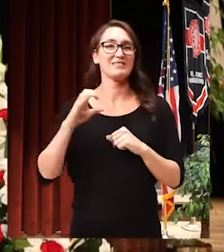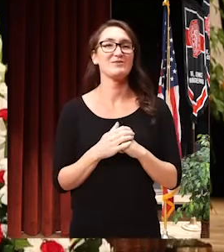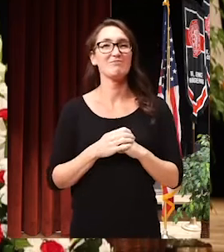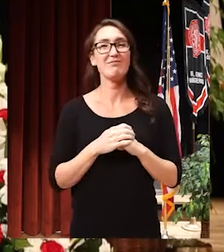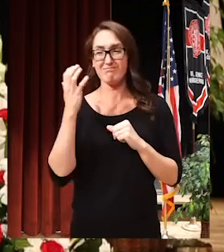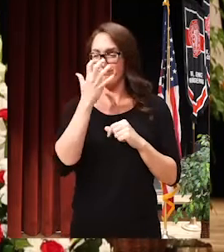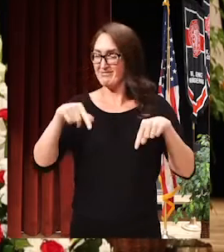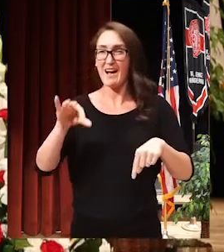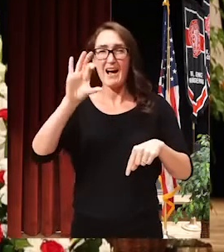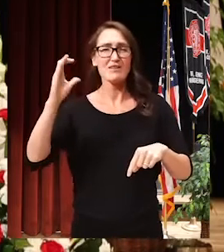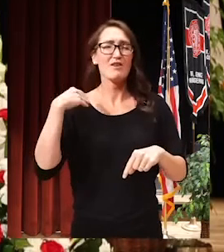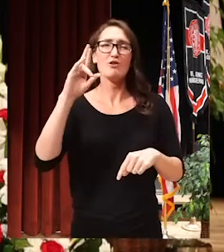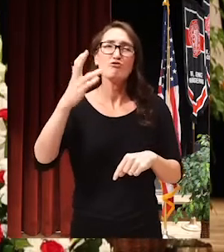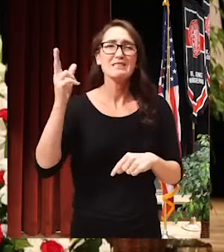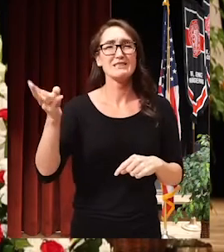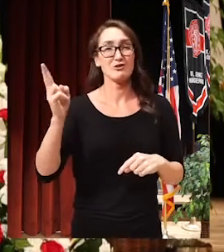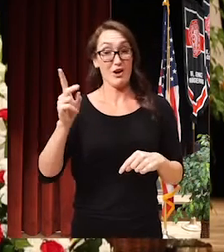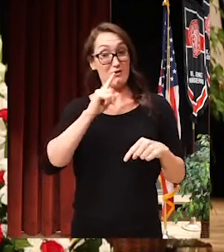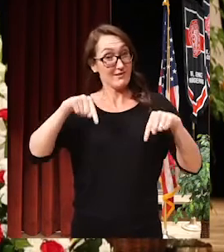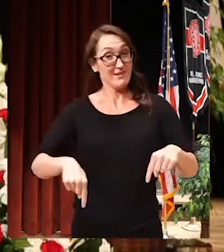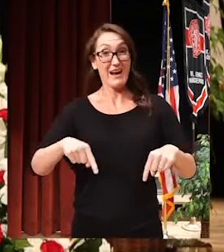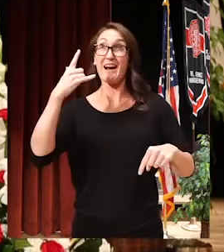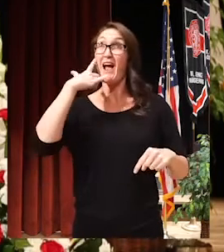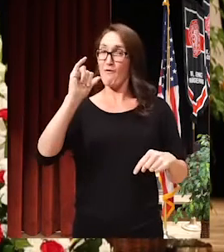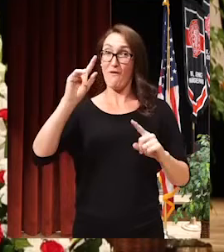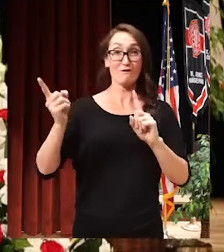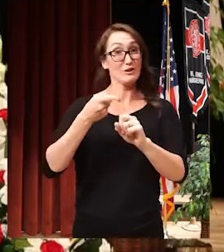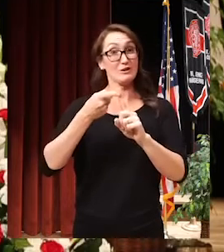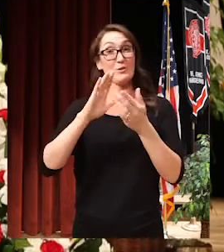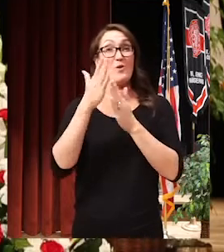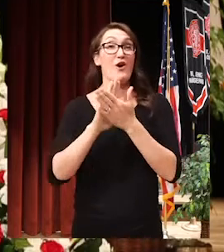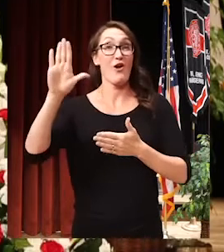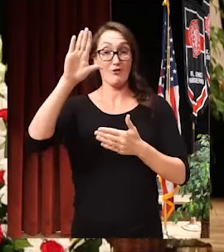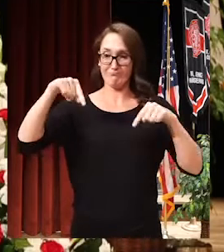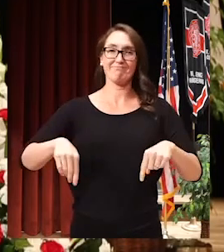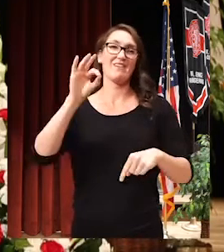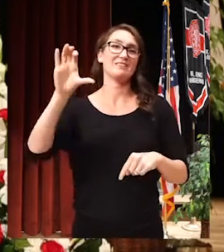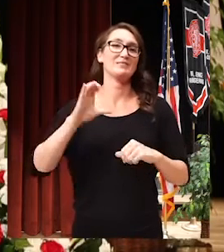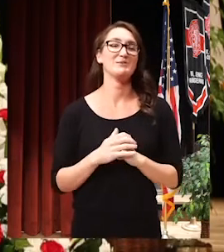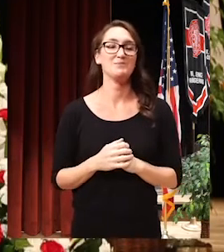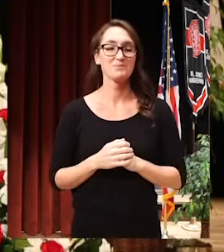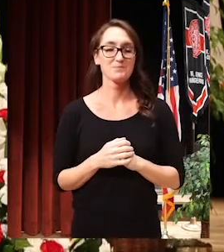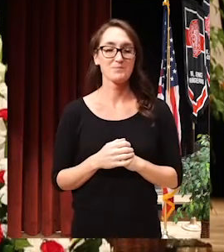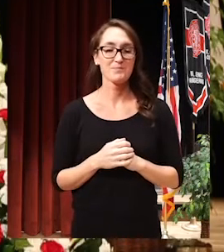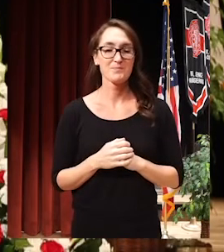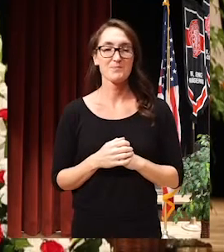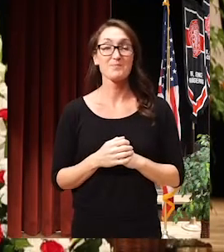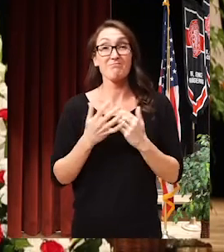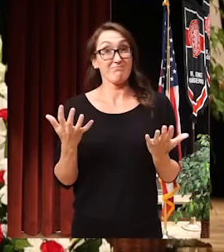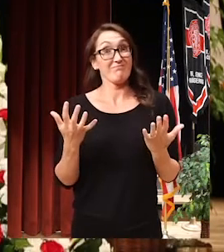of a rich history of California's first community college. And given the